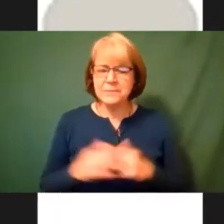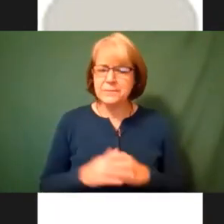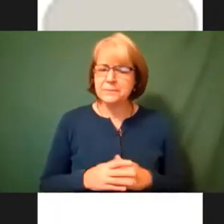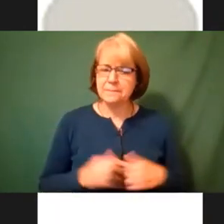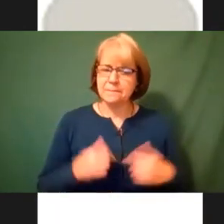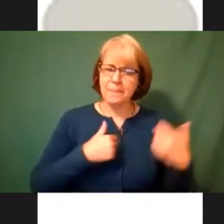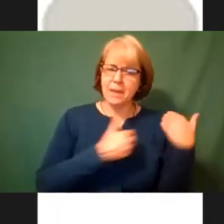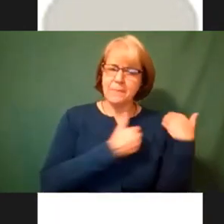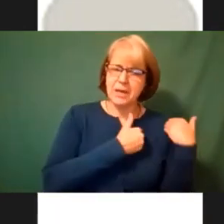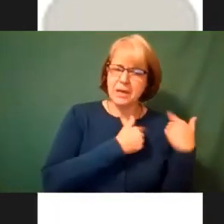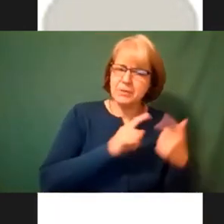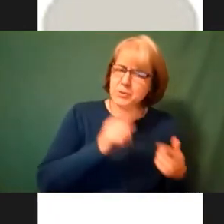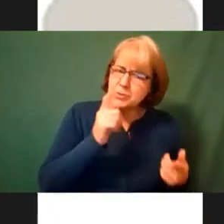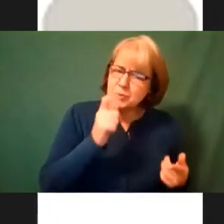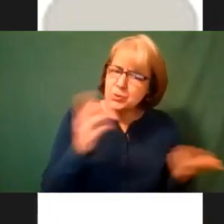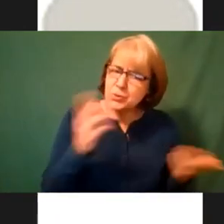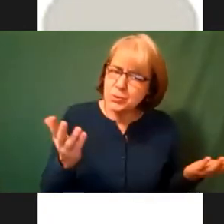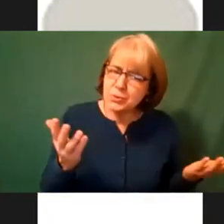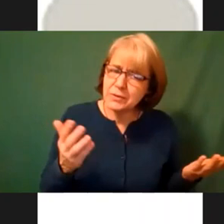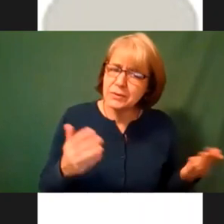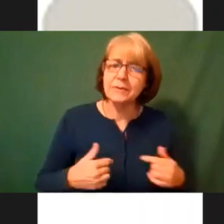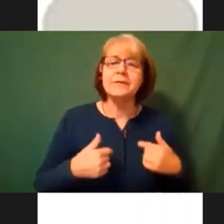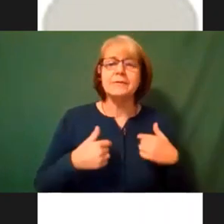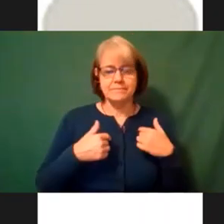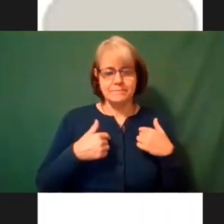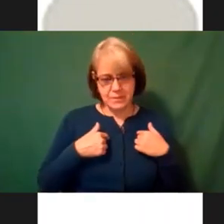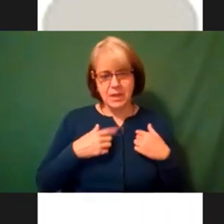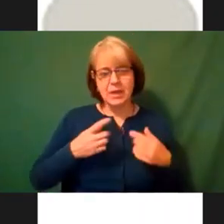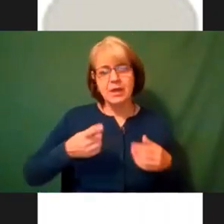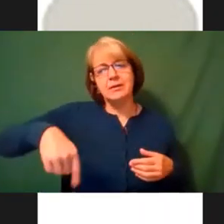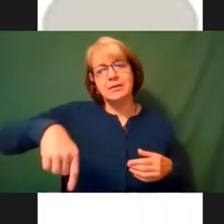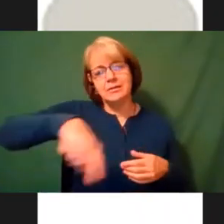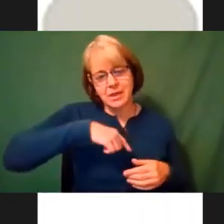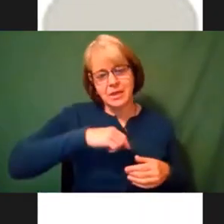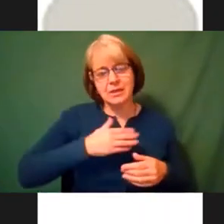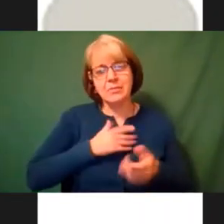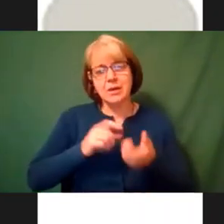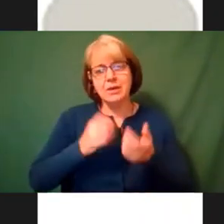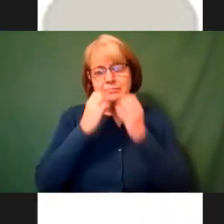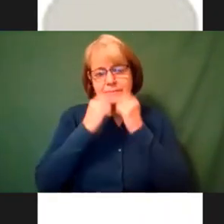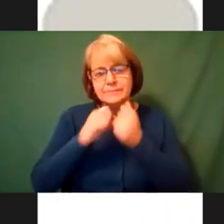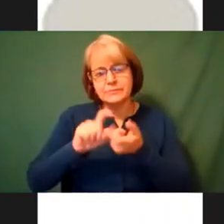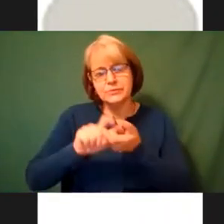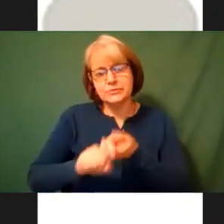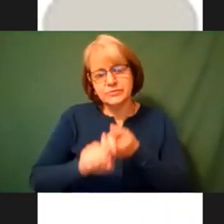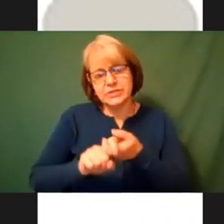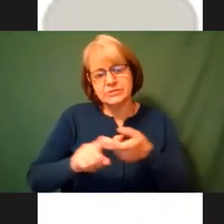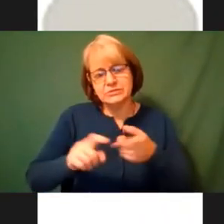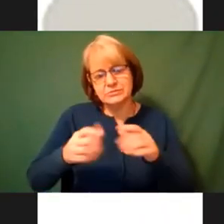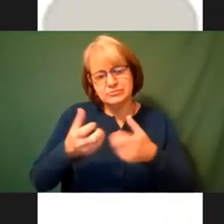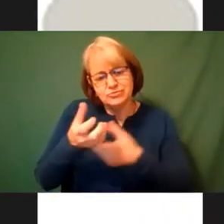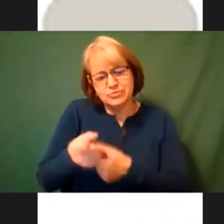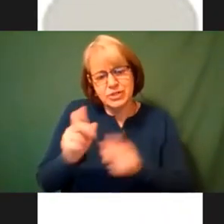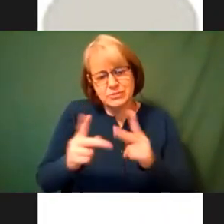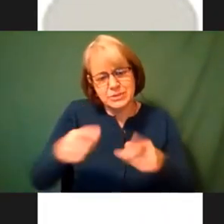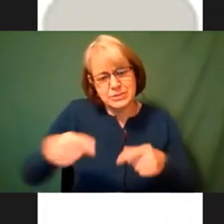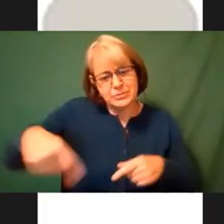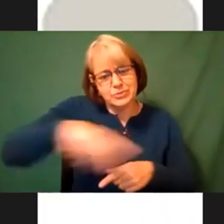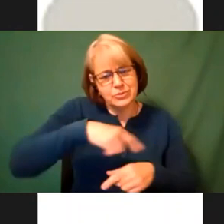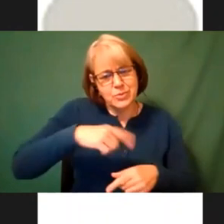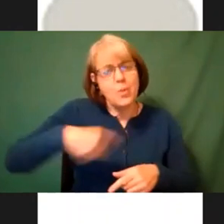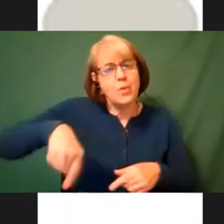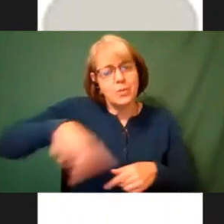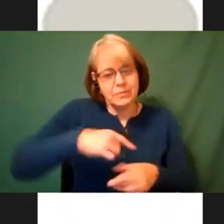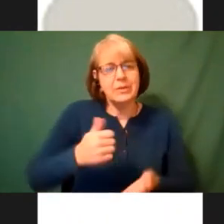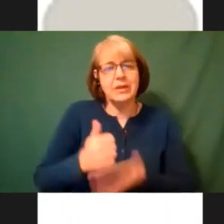to? And only I and those that I trust to tell me in the most loving and clear way, you know, can help